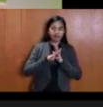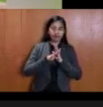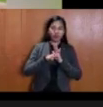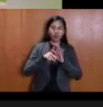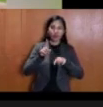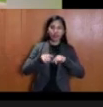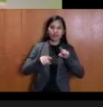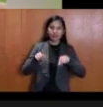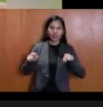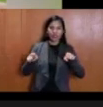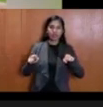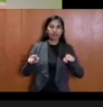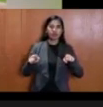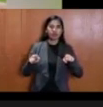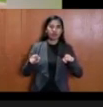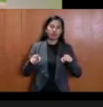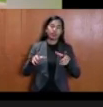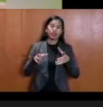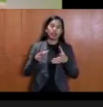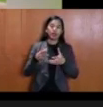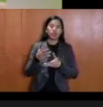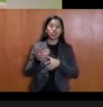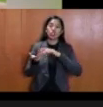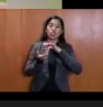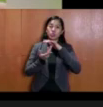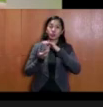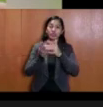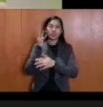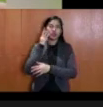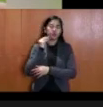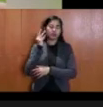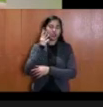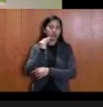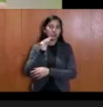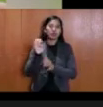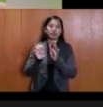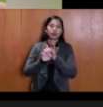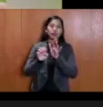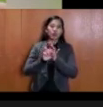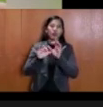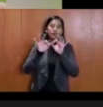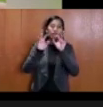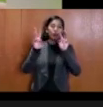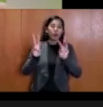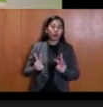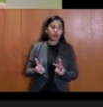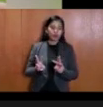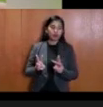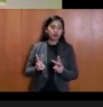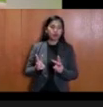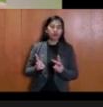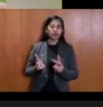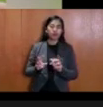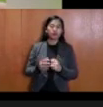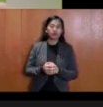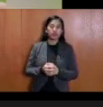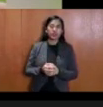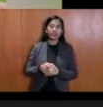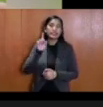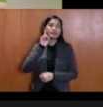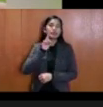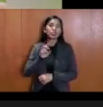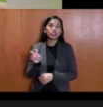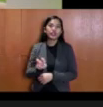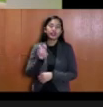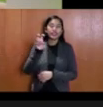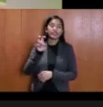different aspects of the customer experience. So if I may use, let's say, the framework of the seamless journey for a traveler, I agree with